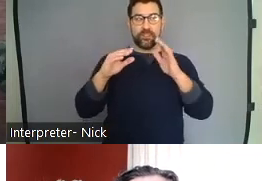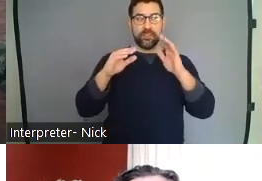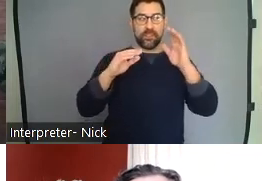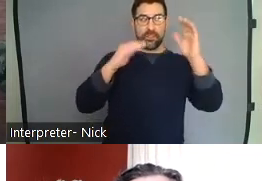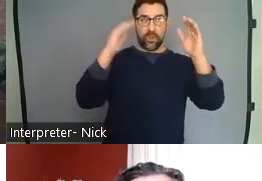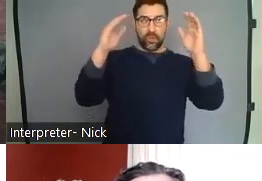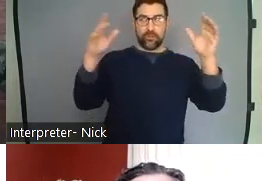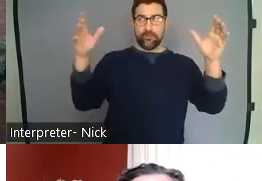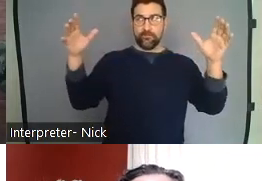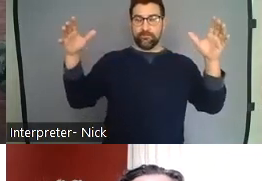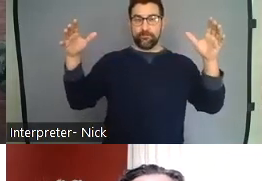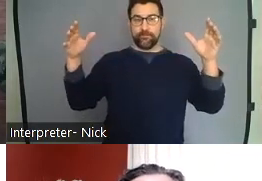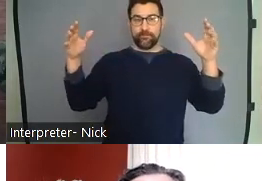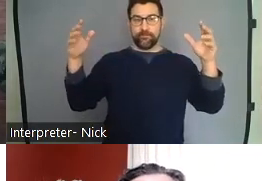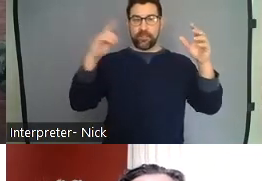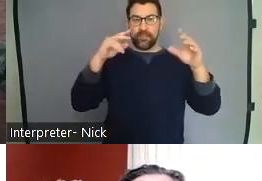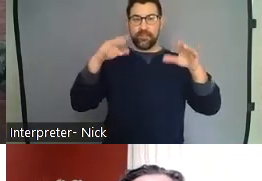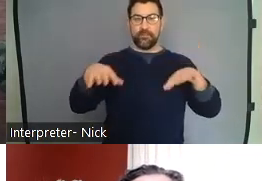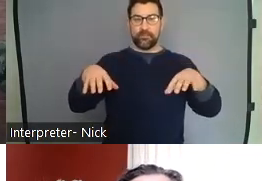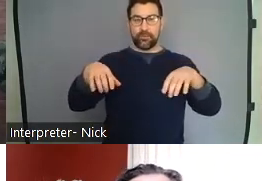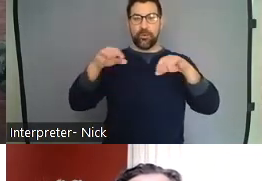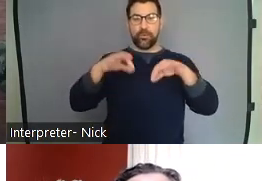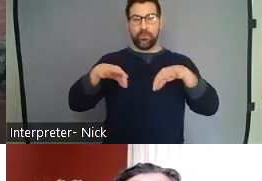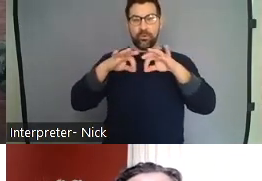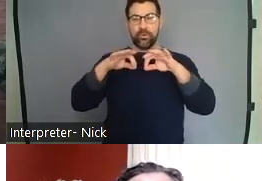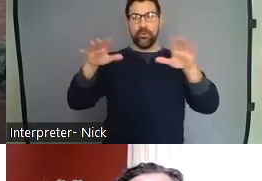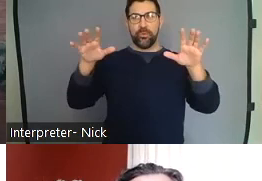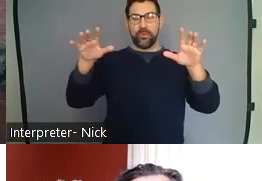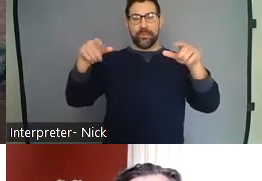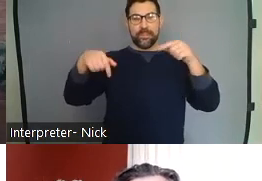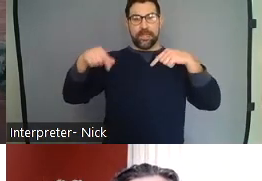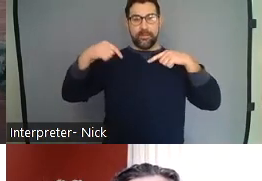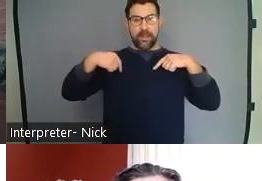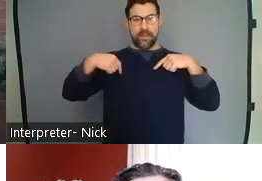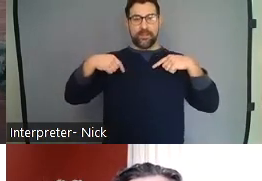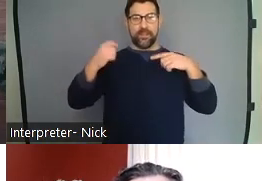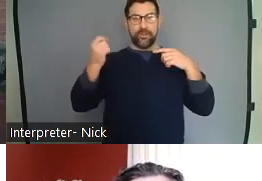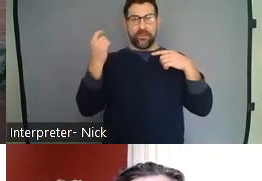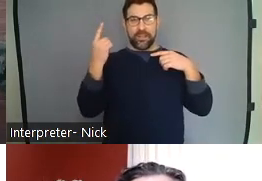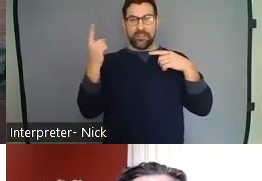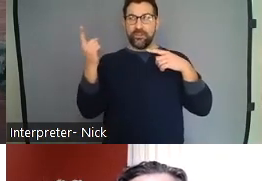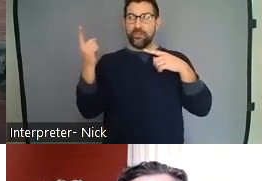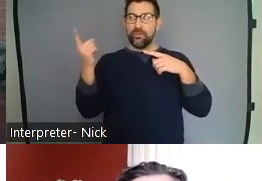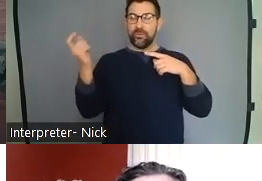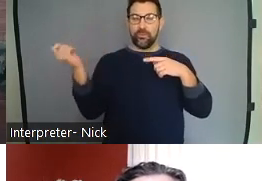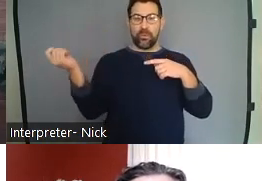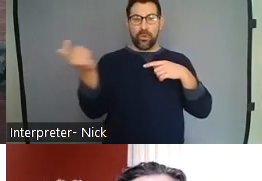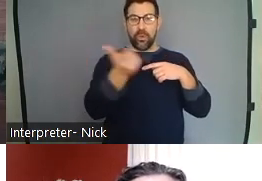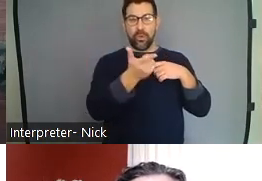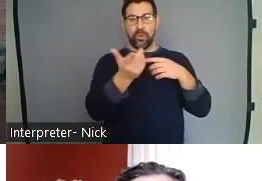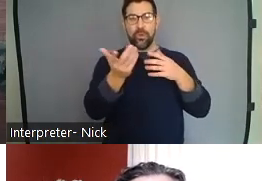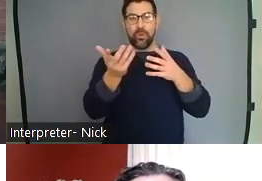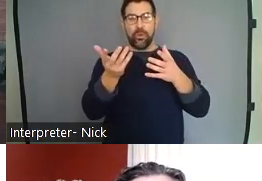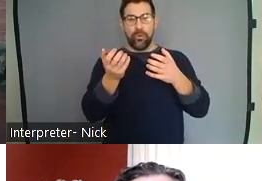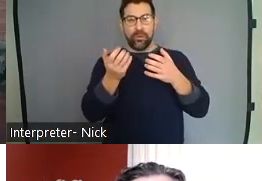to like take a step back and sort of see that at the end of the day everyone wants